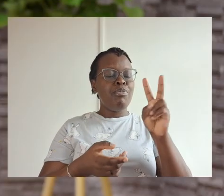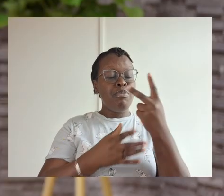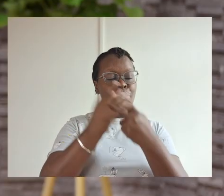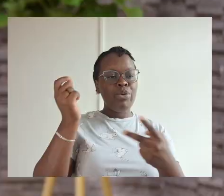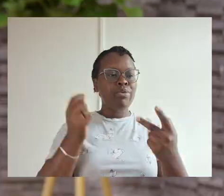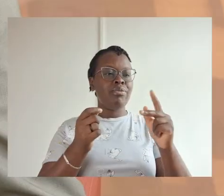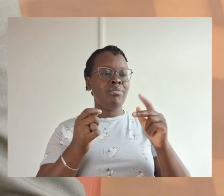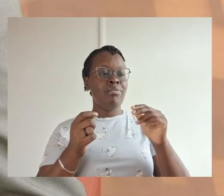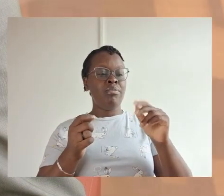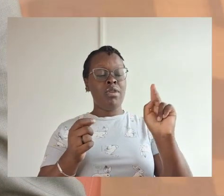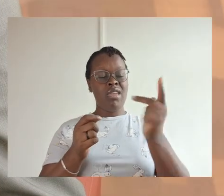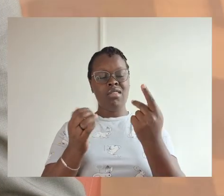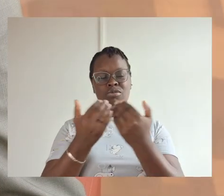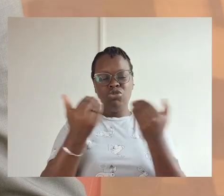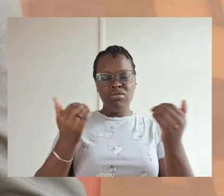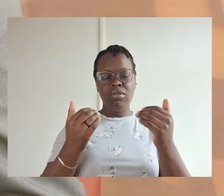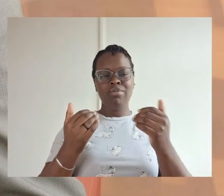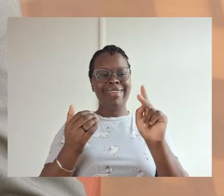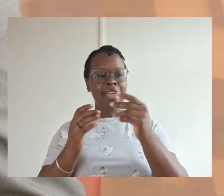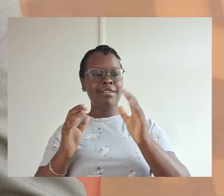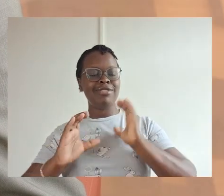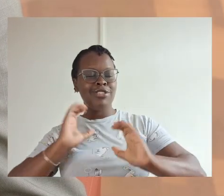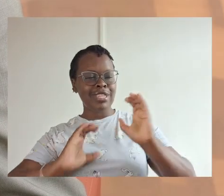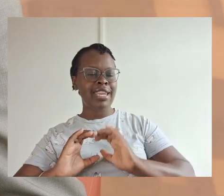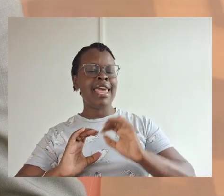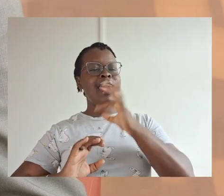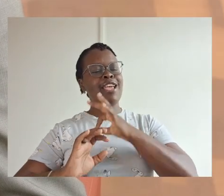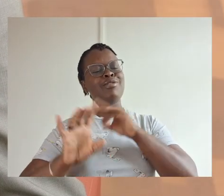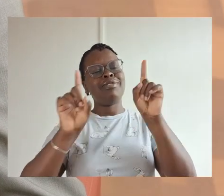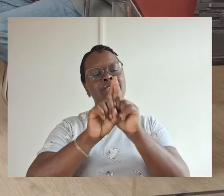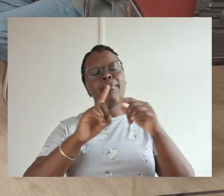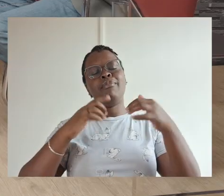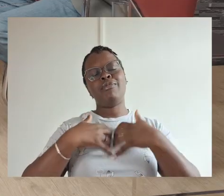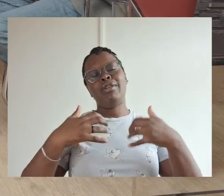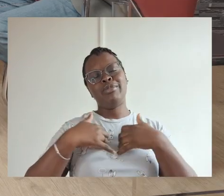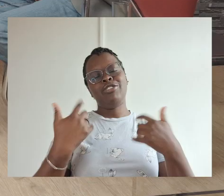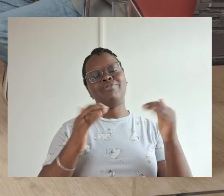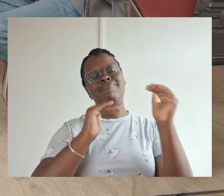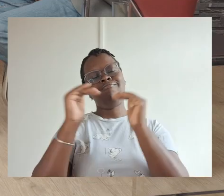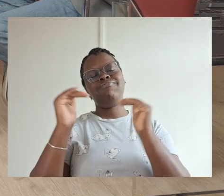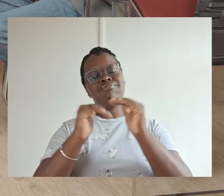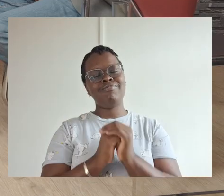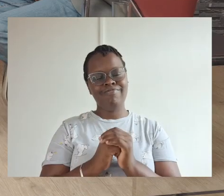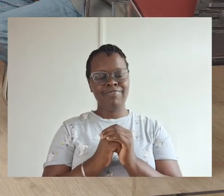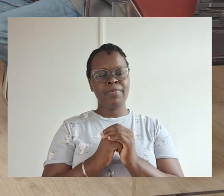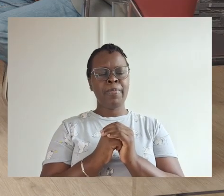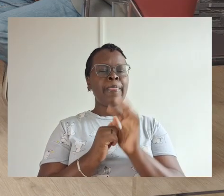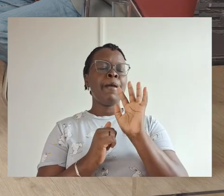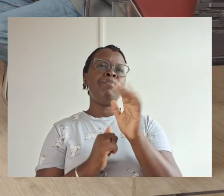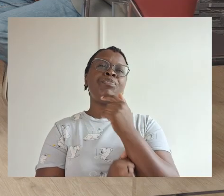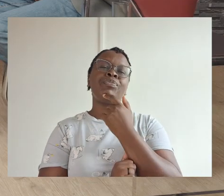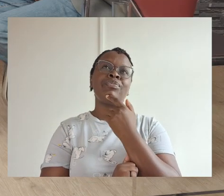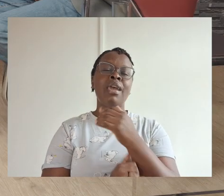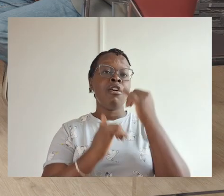And these host communities have elected members and political representation. So it will reach. So Abdullahi, this